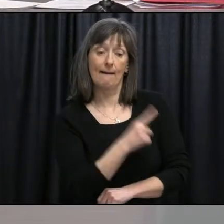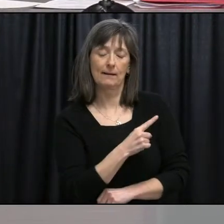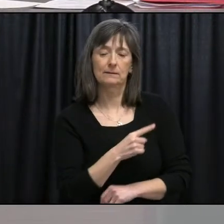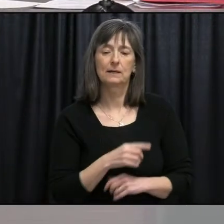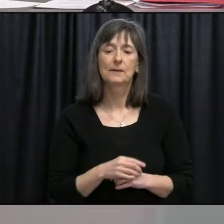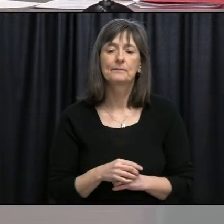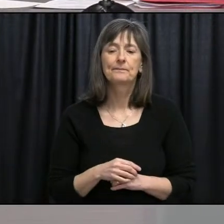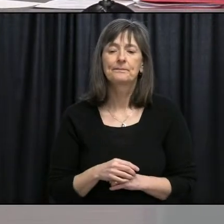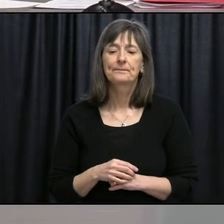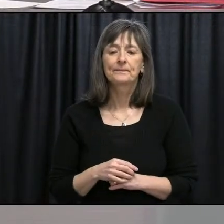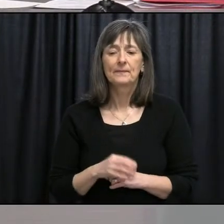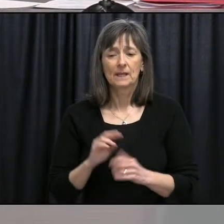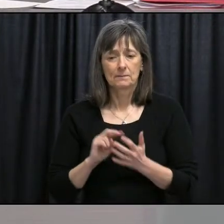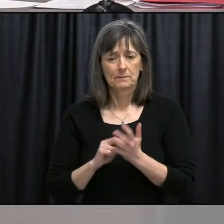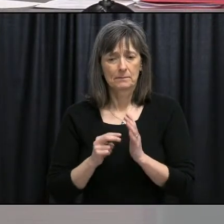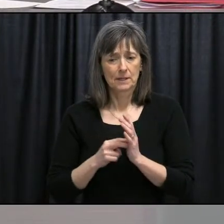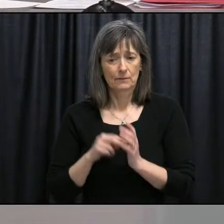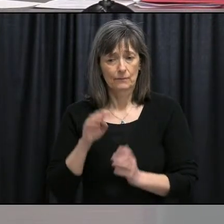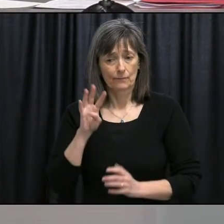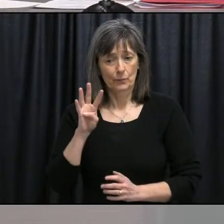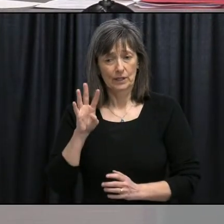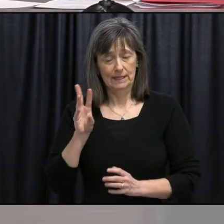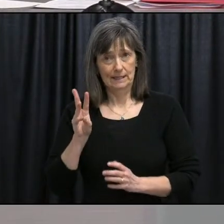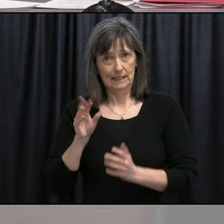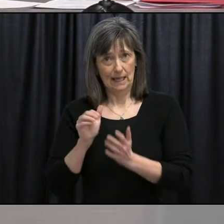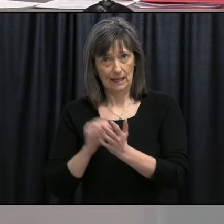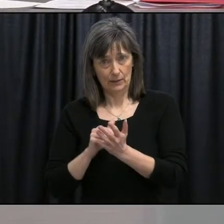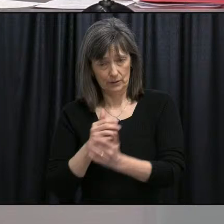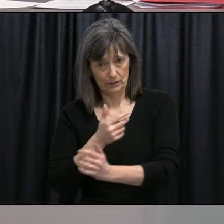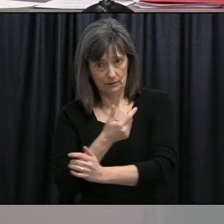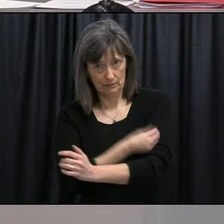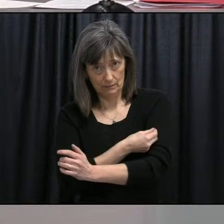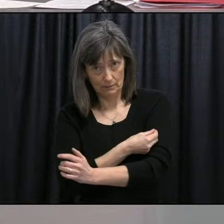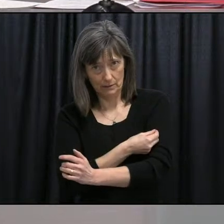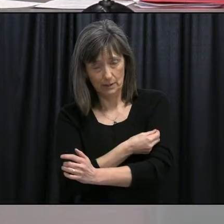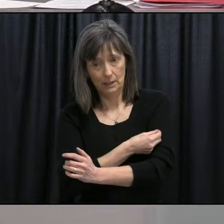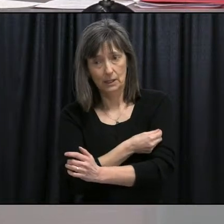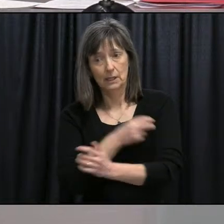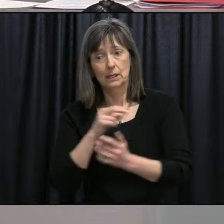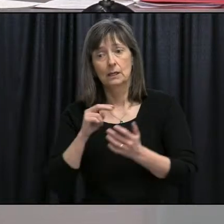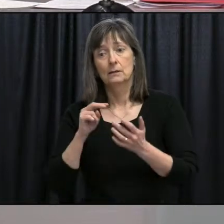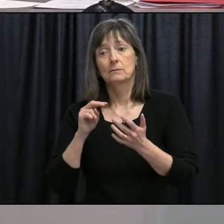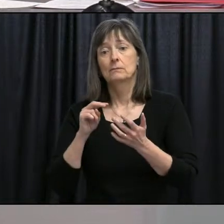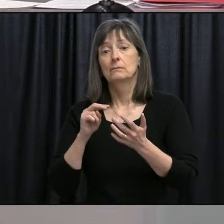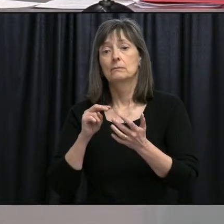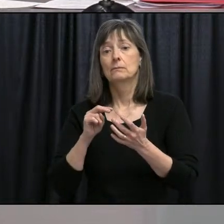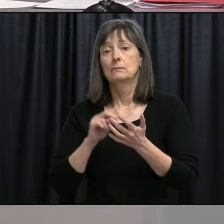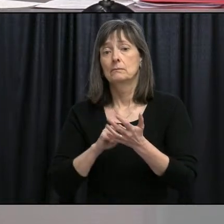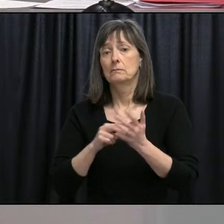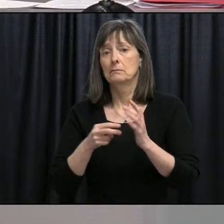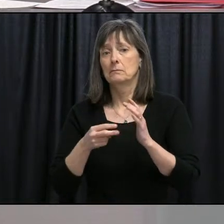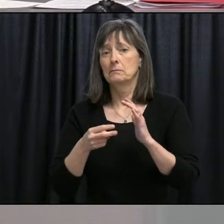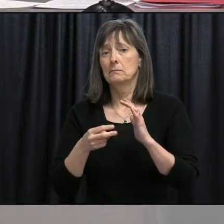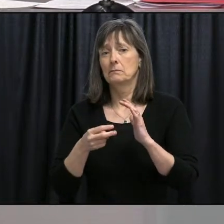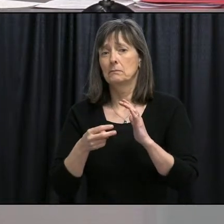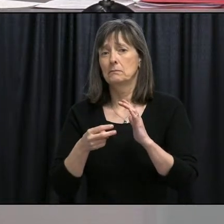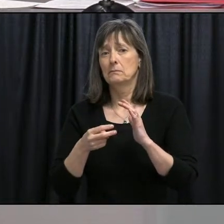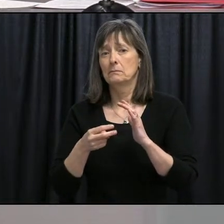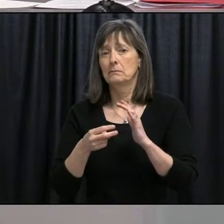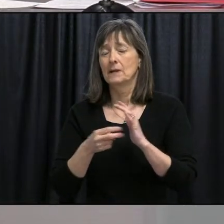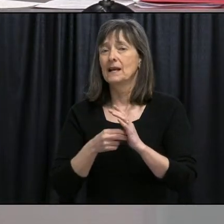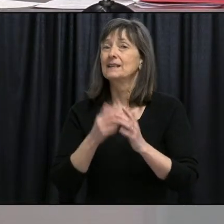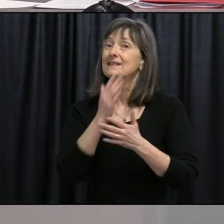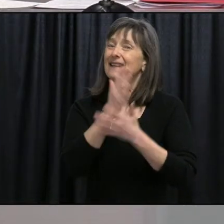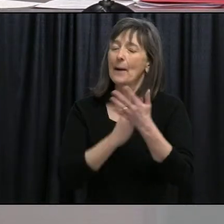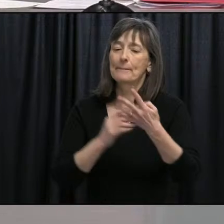46,000 doses administered doesn't mean that 46,000 people have been vaccinated. If you remove the people who got